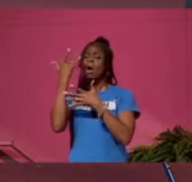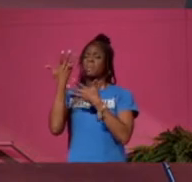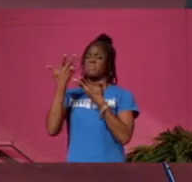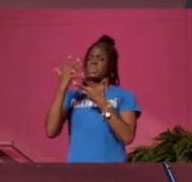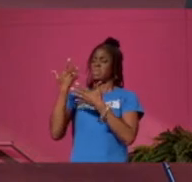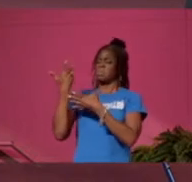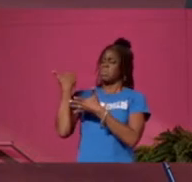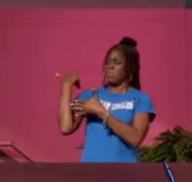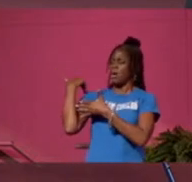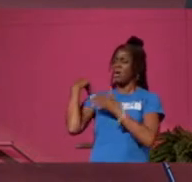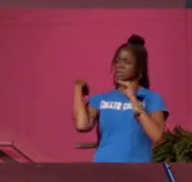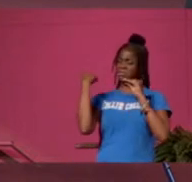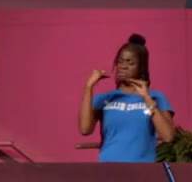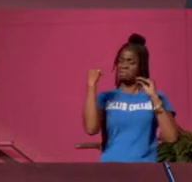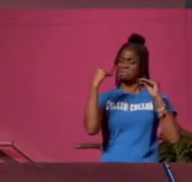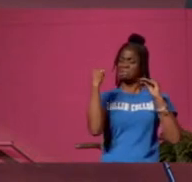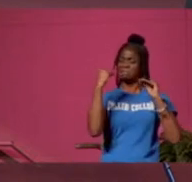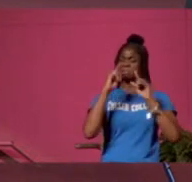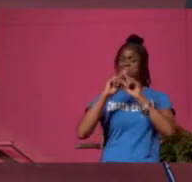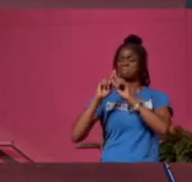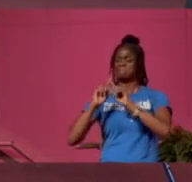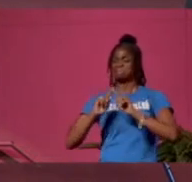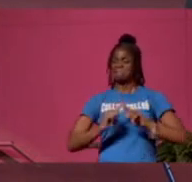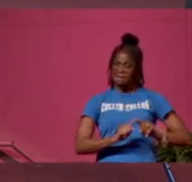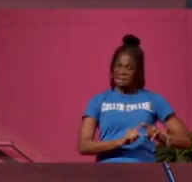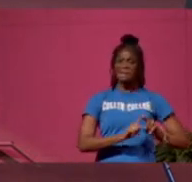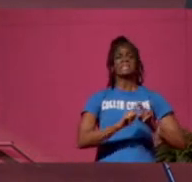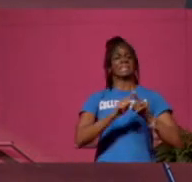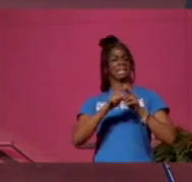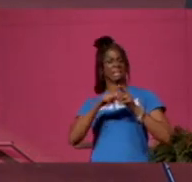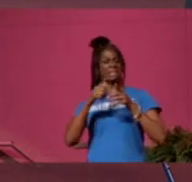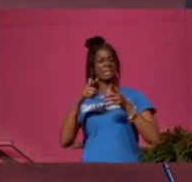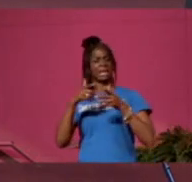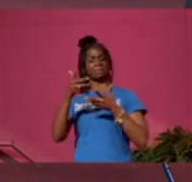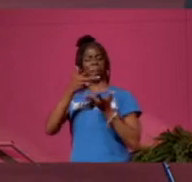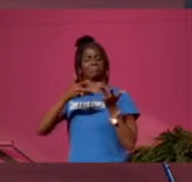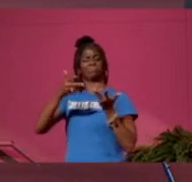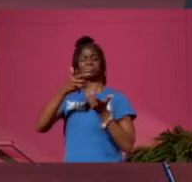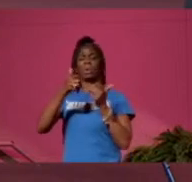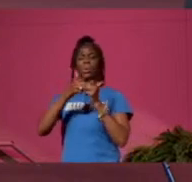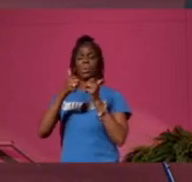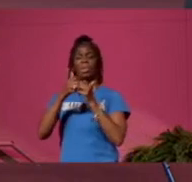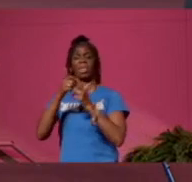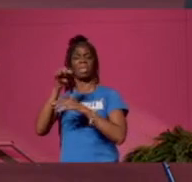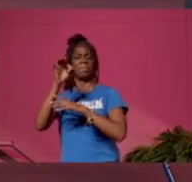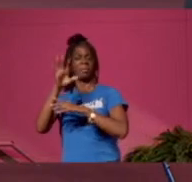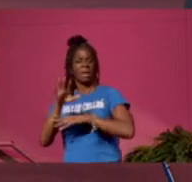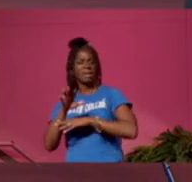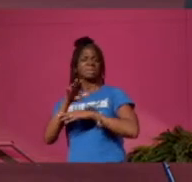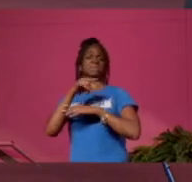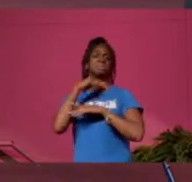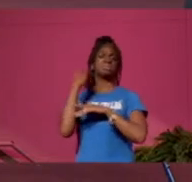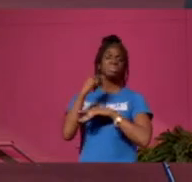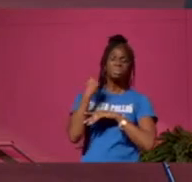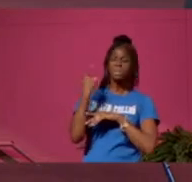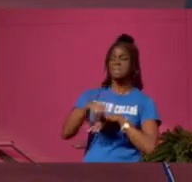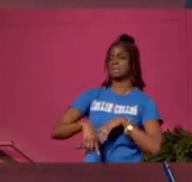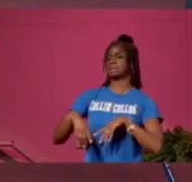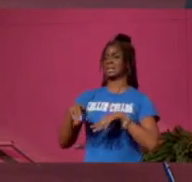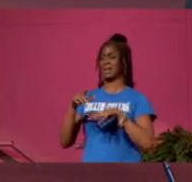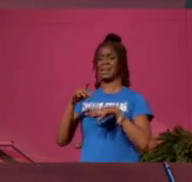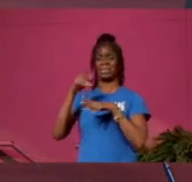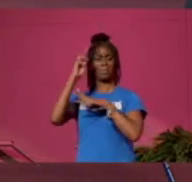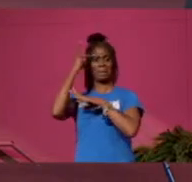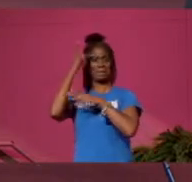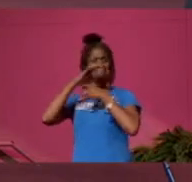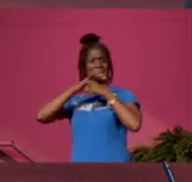difficult Pharisees and Sadducees, with religious leaders and elites, with an oppressive political order.